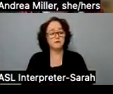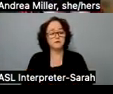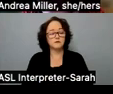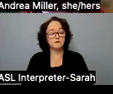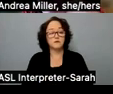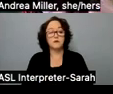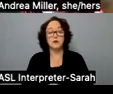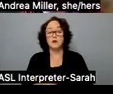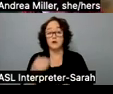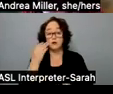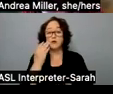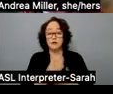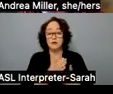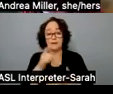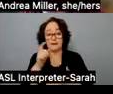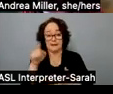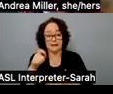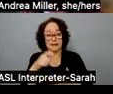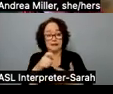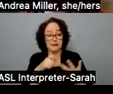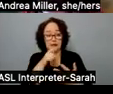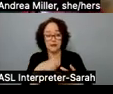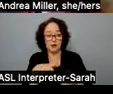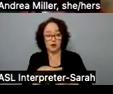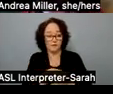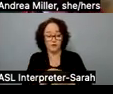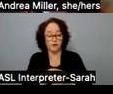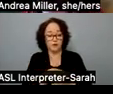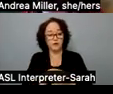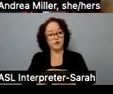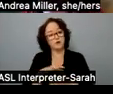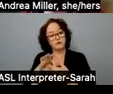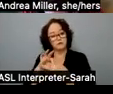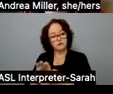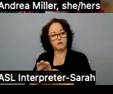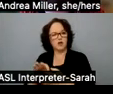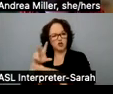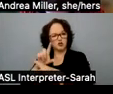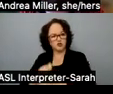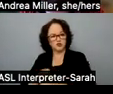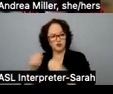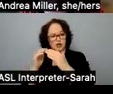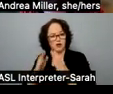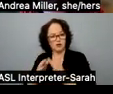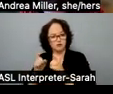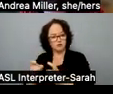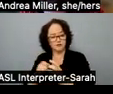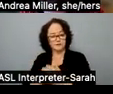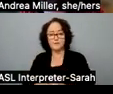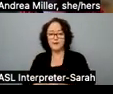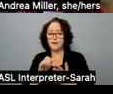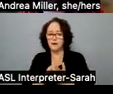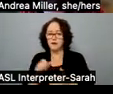covered by another traditional housing grant. And I think that that's another way to pull in